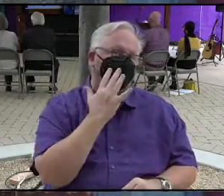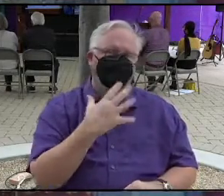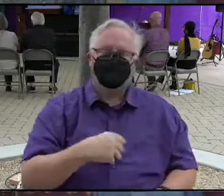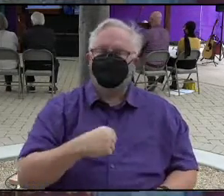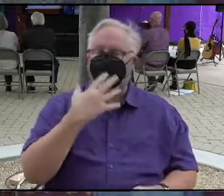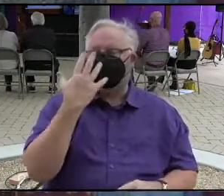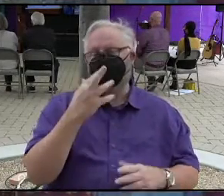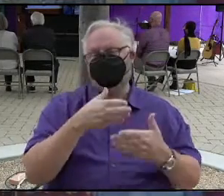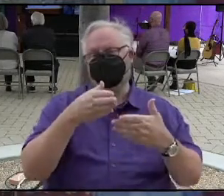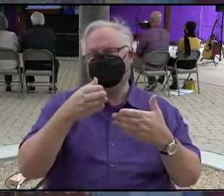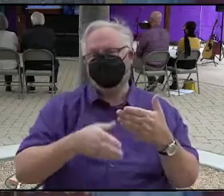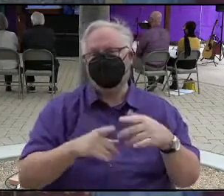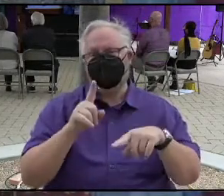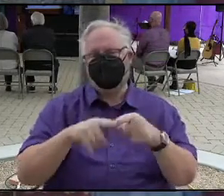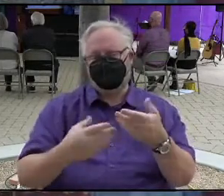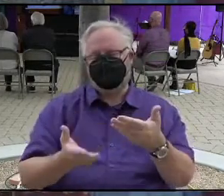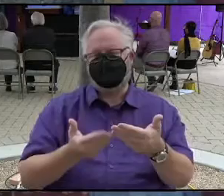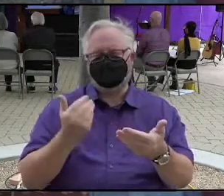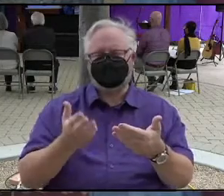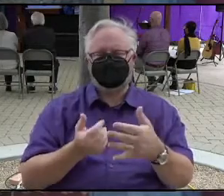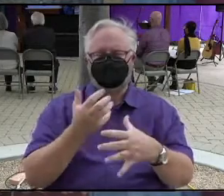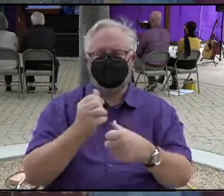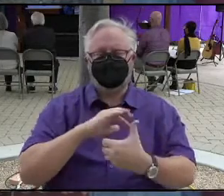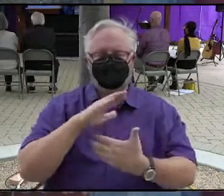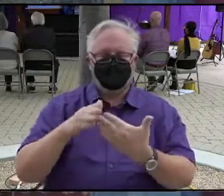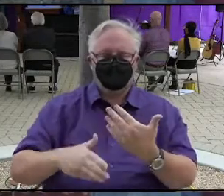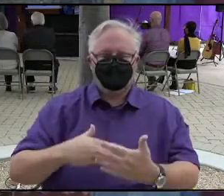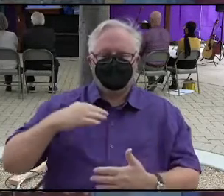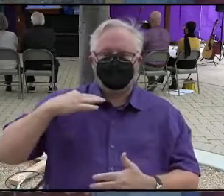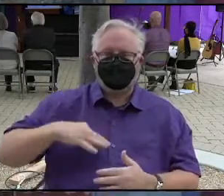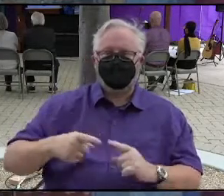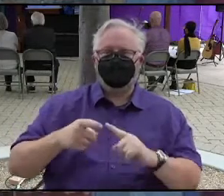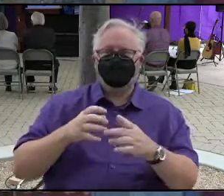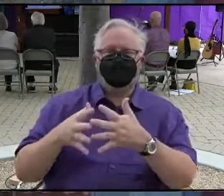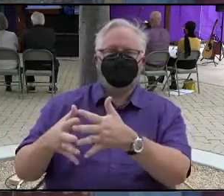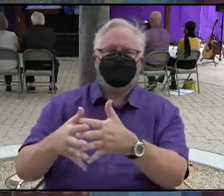they could not easily gain all of the advantages of America."